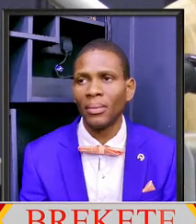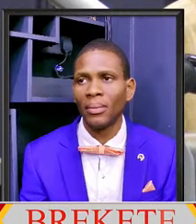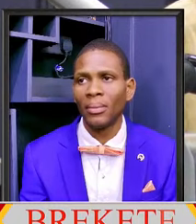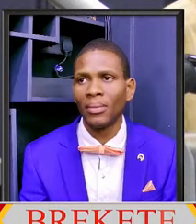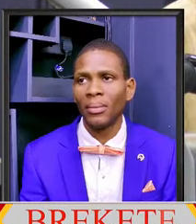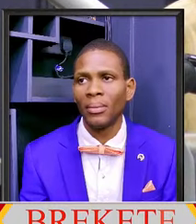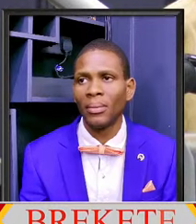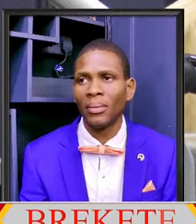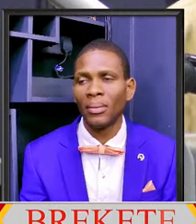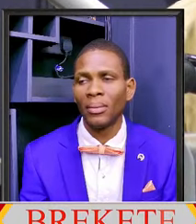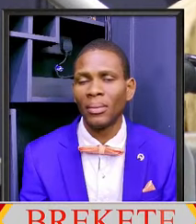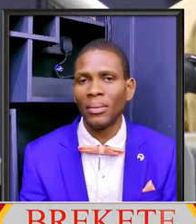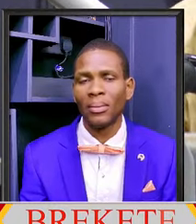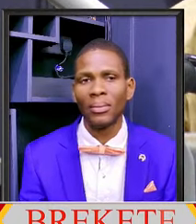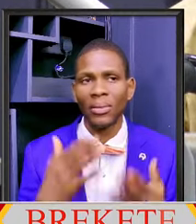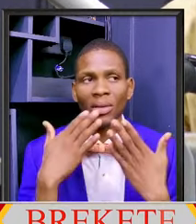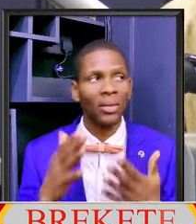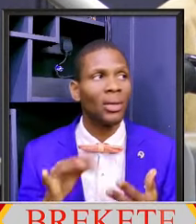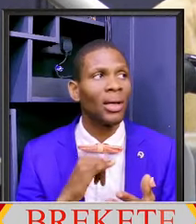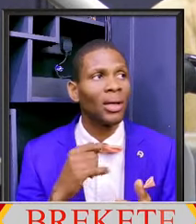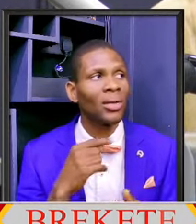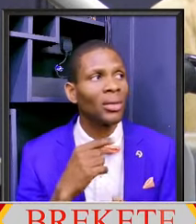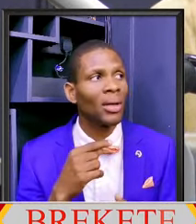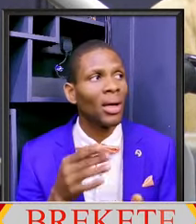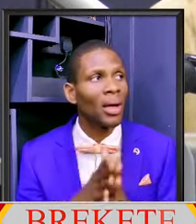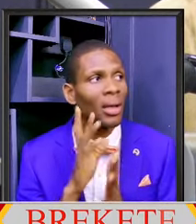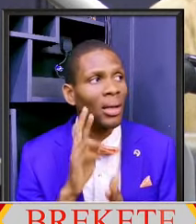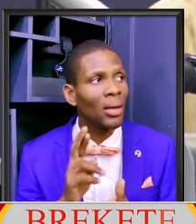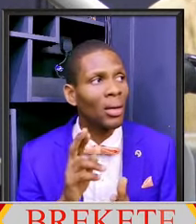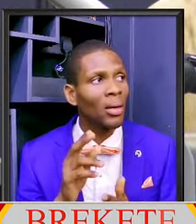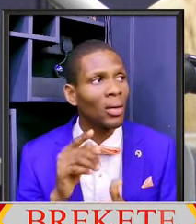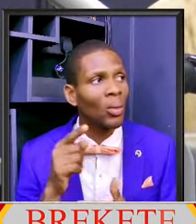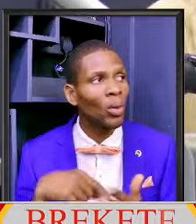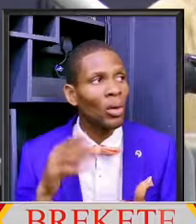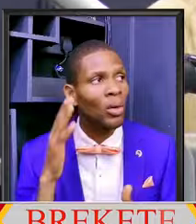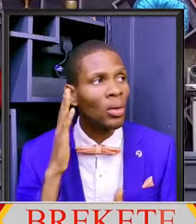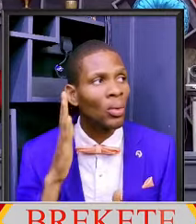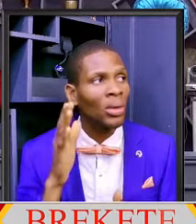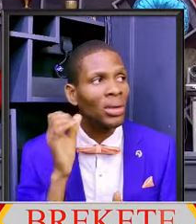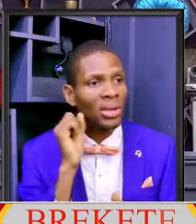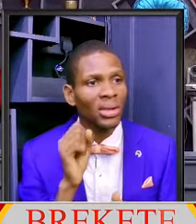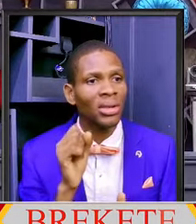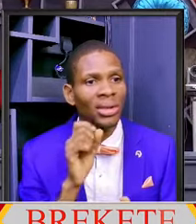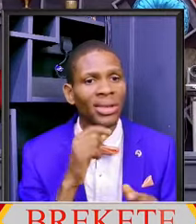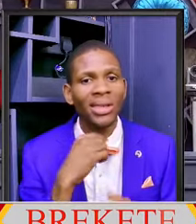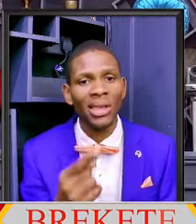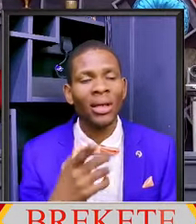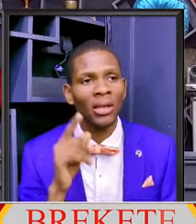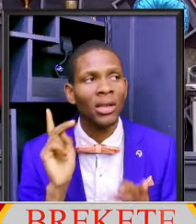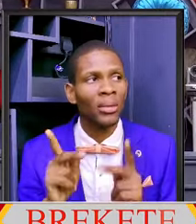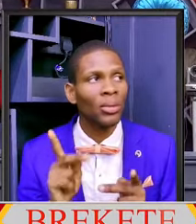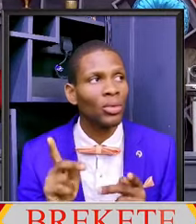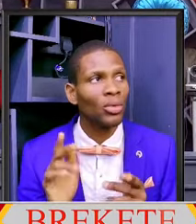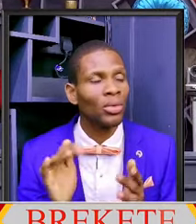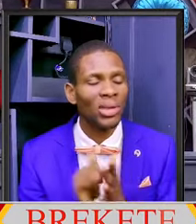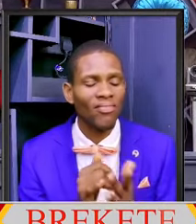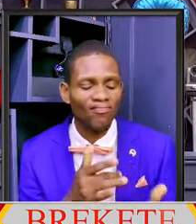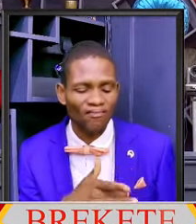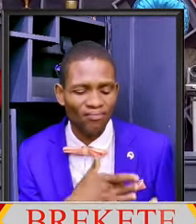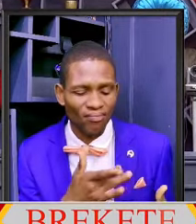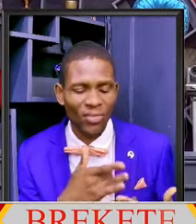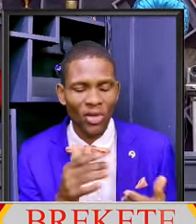su. Amin. Thank you. I say, what she go tell the people we